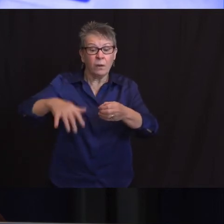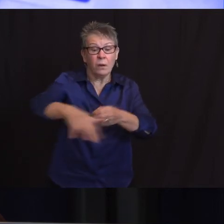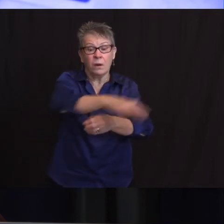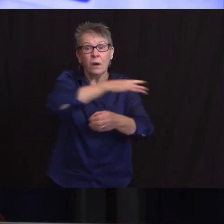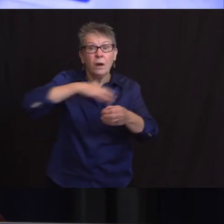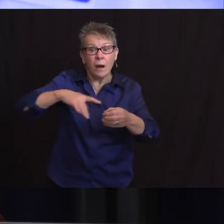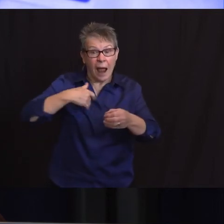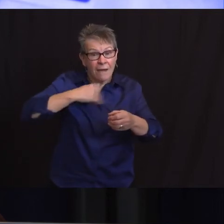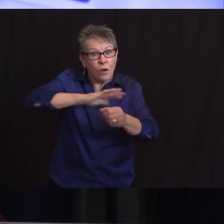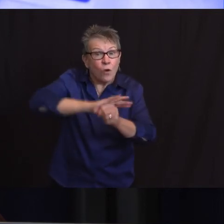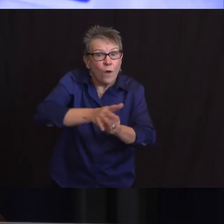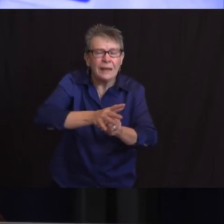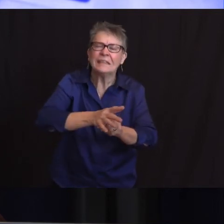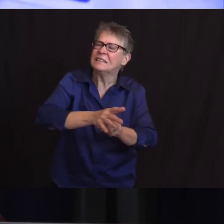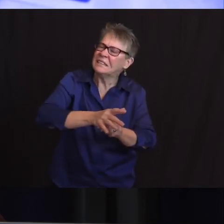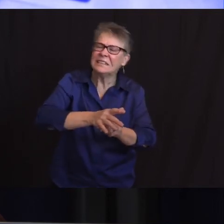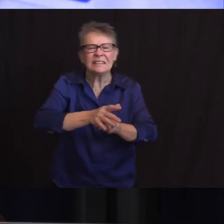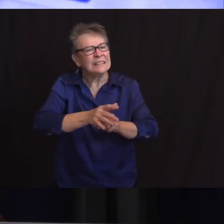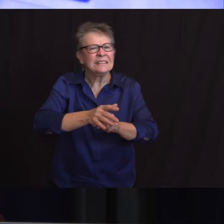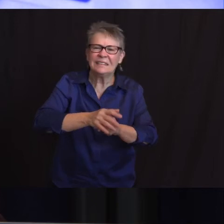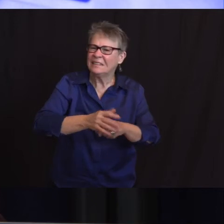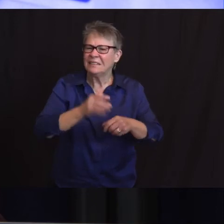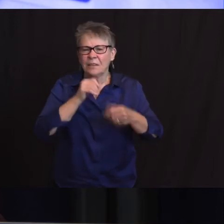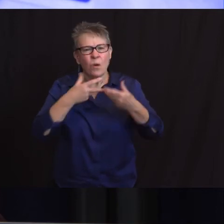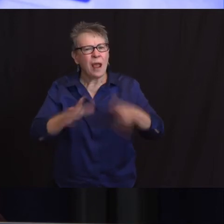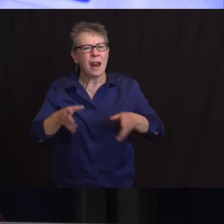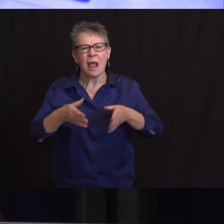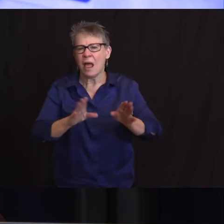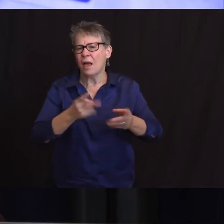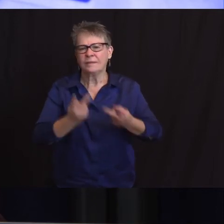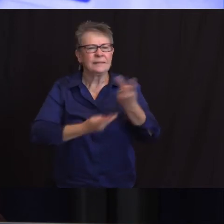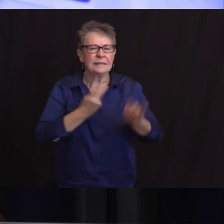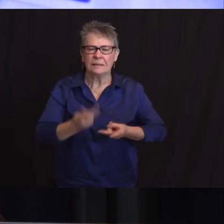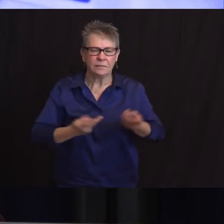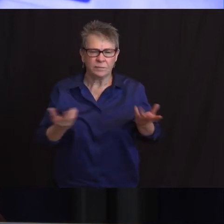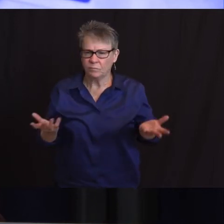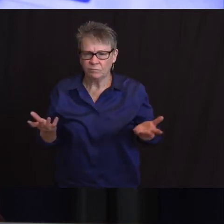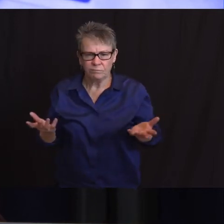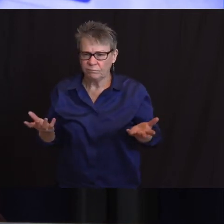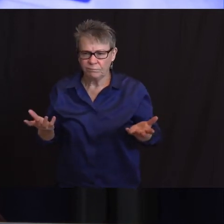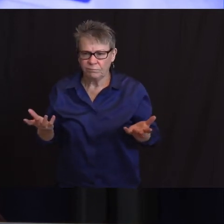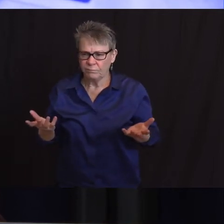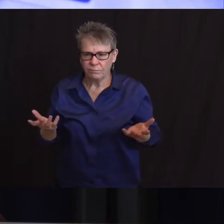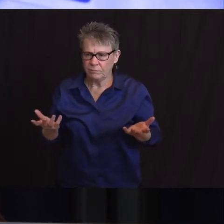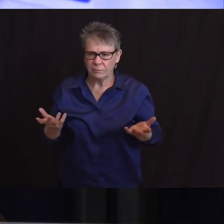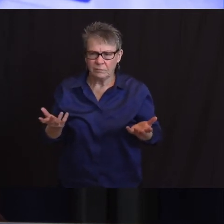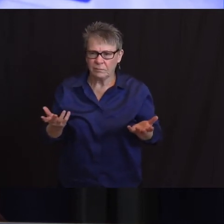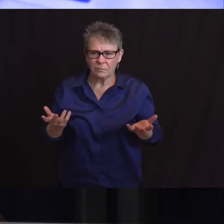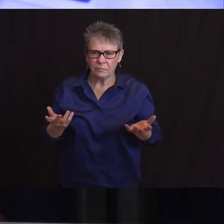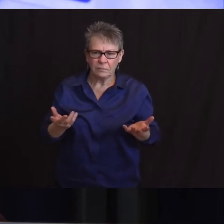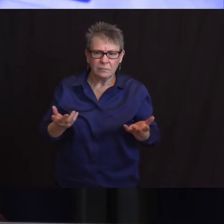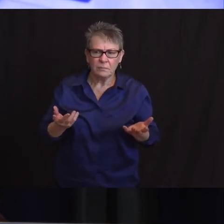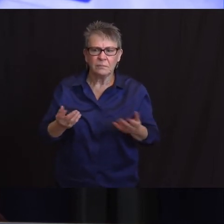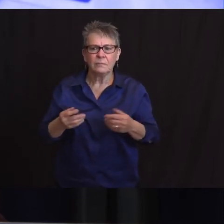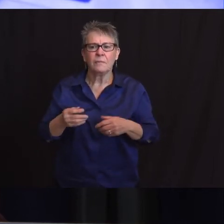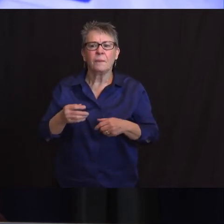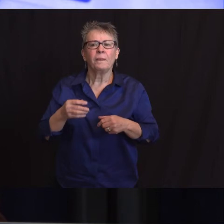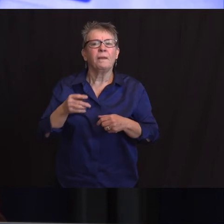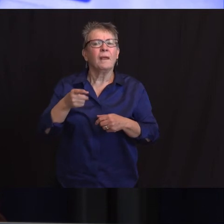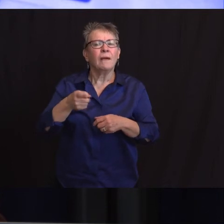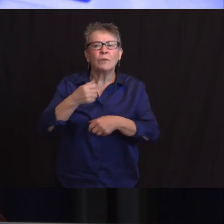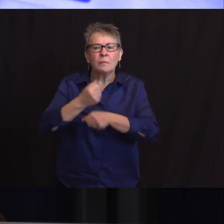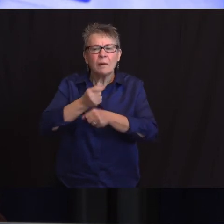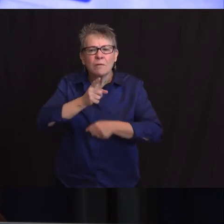facility, its ability to meet criteria including but not limited to testing of staff and residents, infection